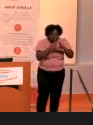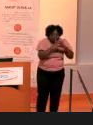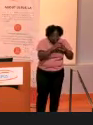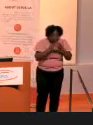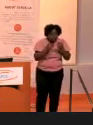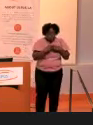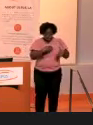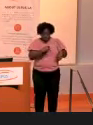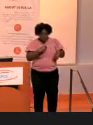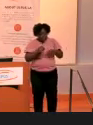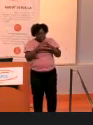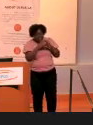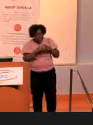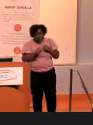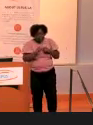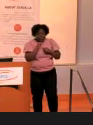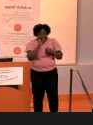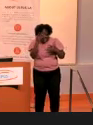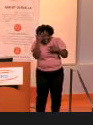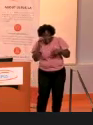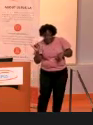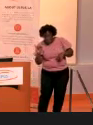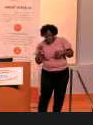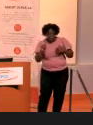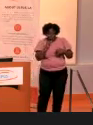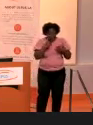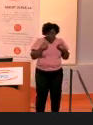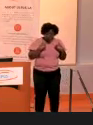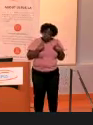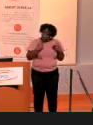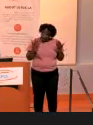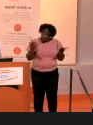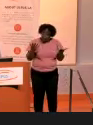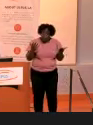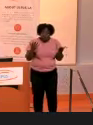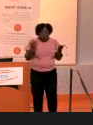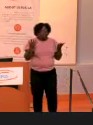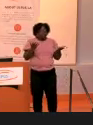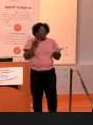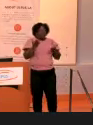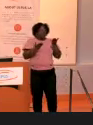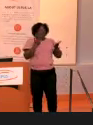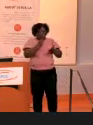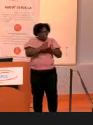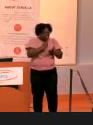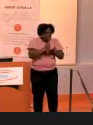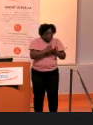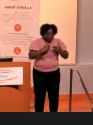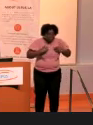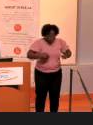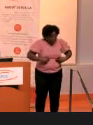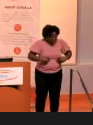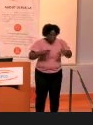from an infection, or you don't seem to be responding to therapy,